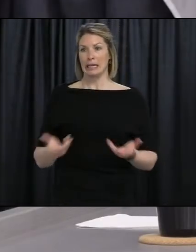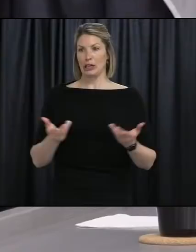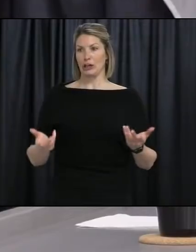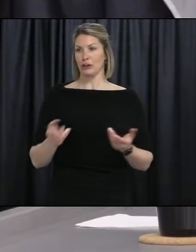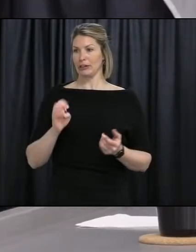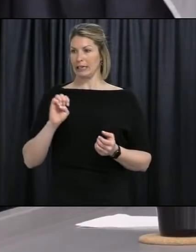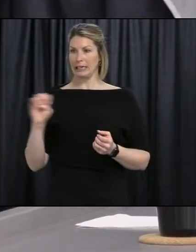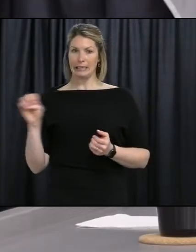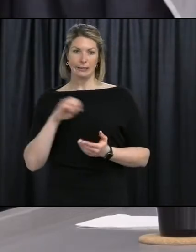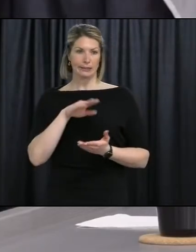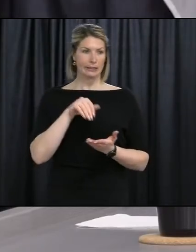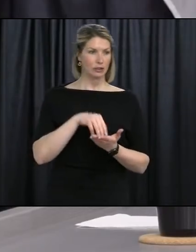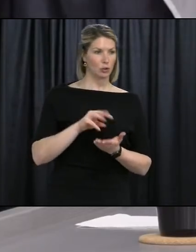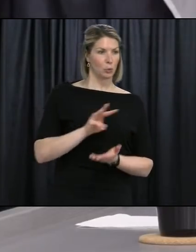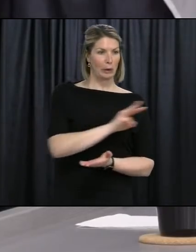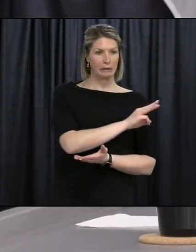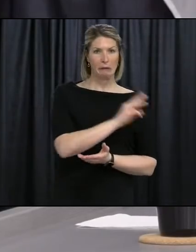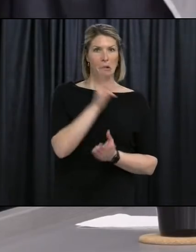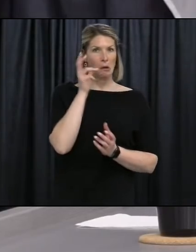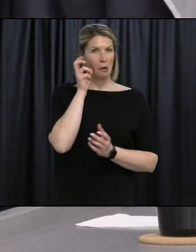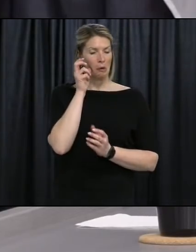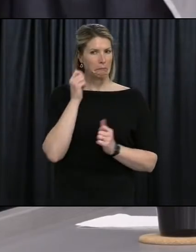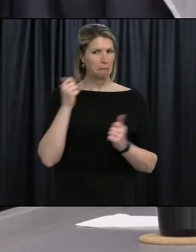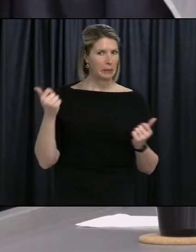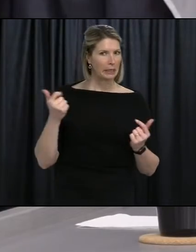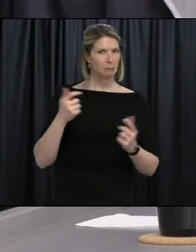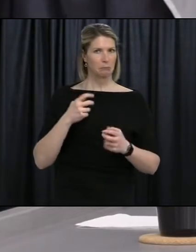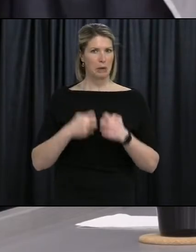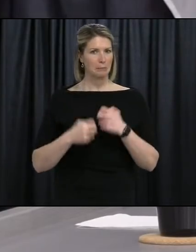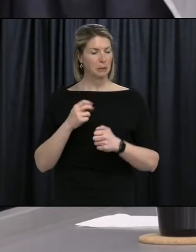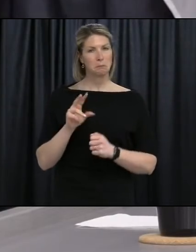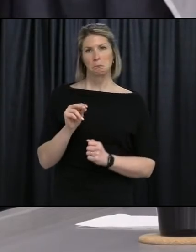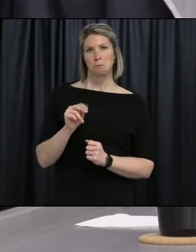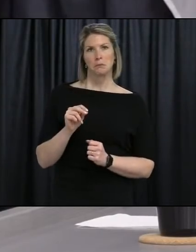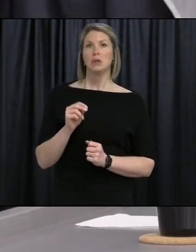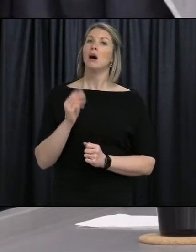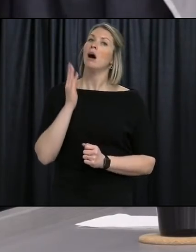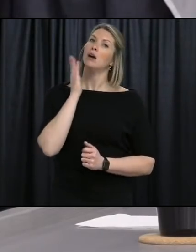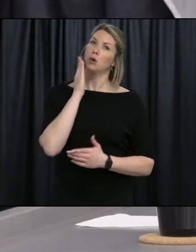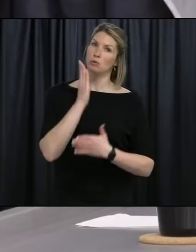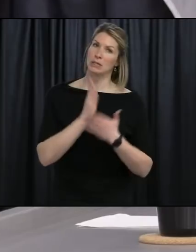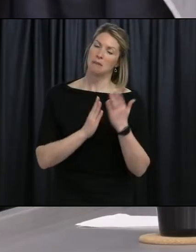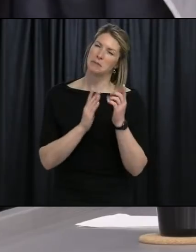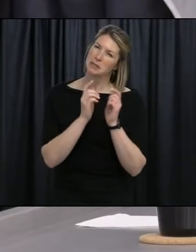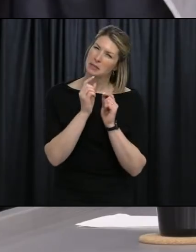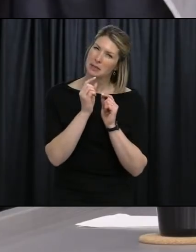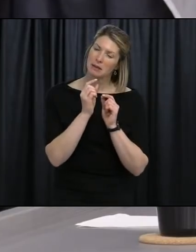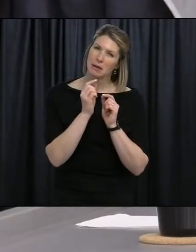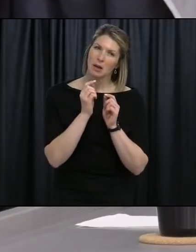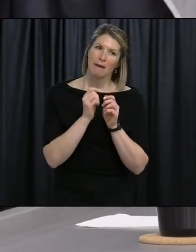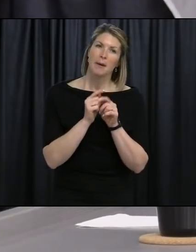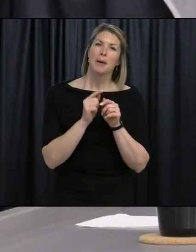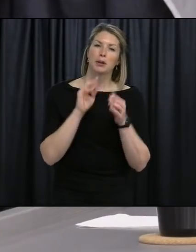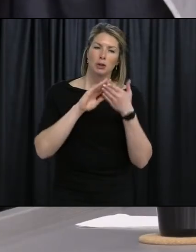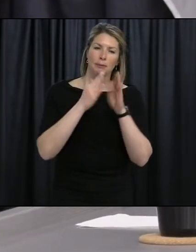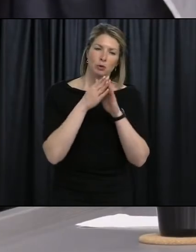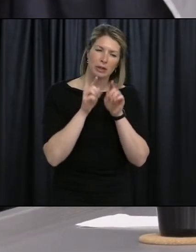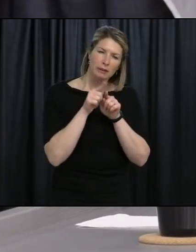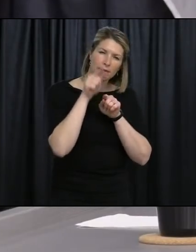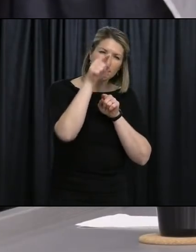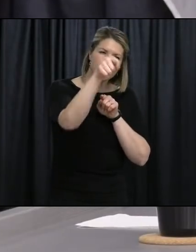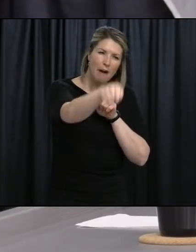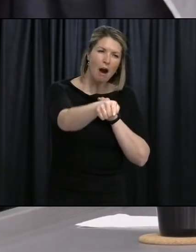is a significant problem, with the exception of some smaller rural communities last weekend or maybe the weekend